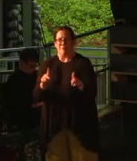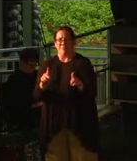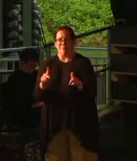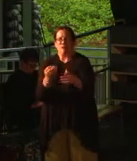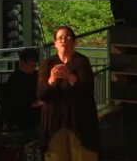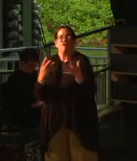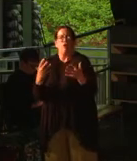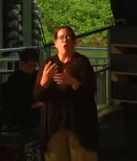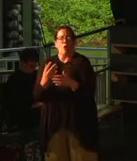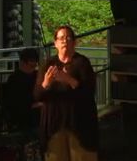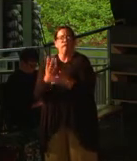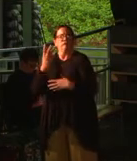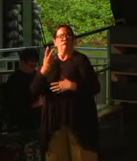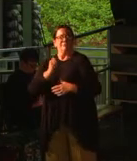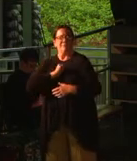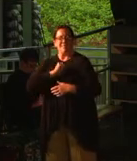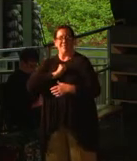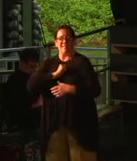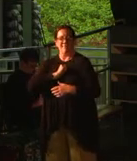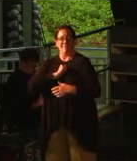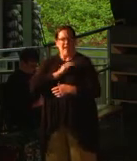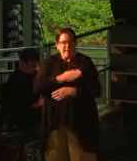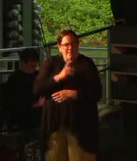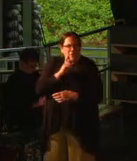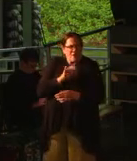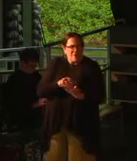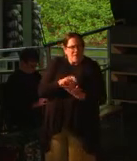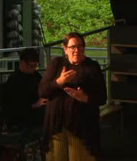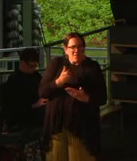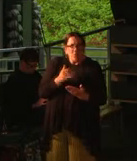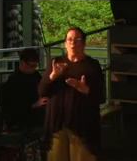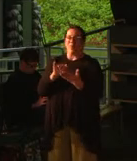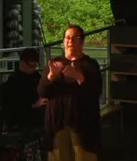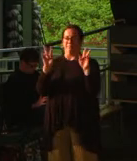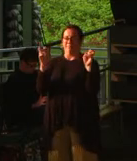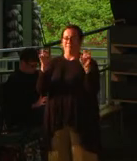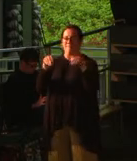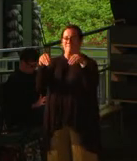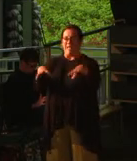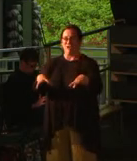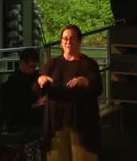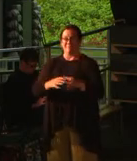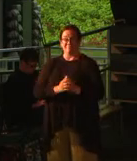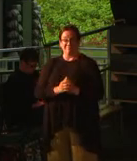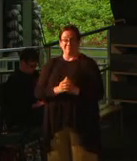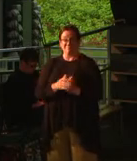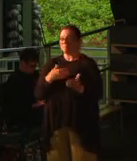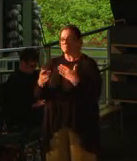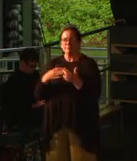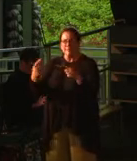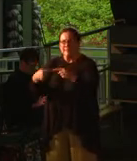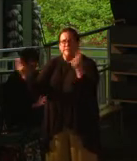considered. That's the magic. Even when we disagree, we learn from one another.